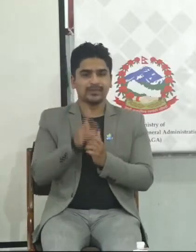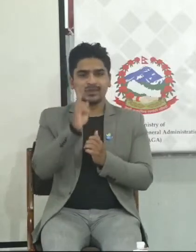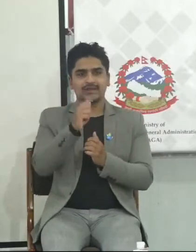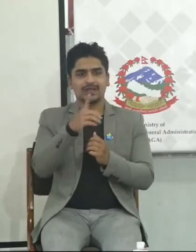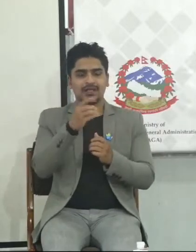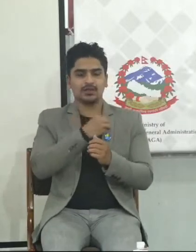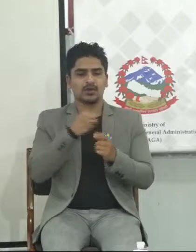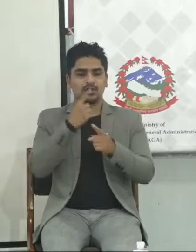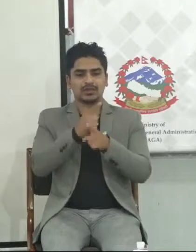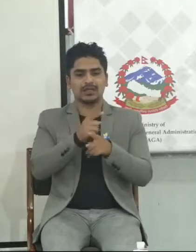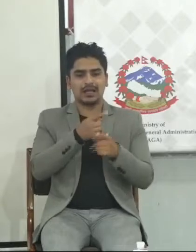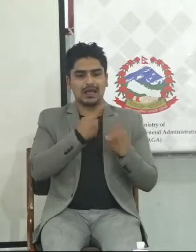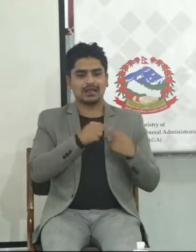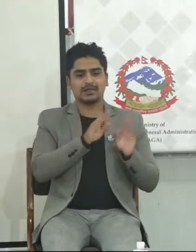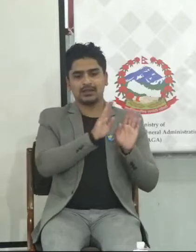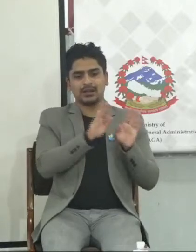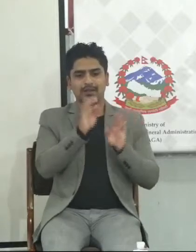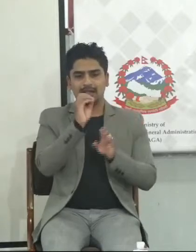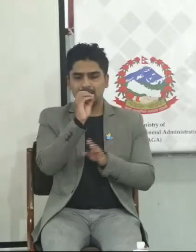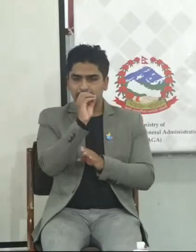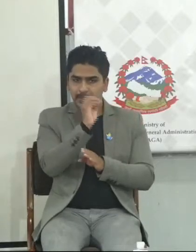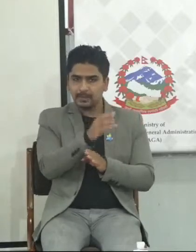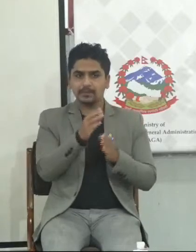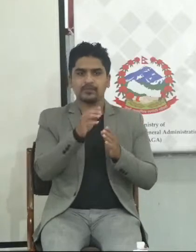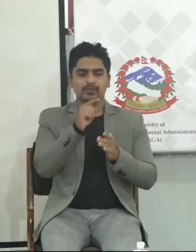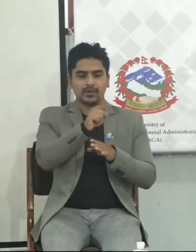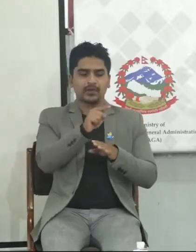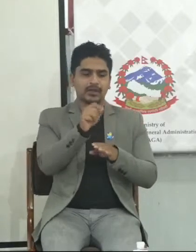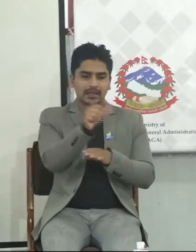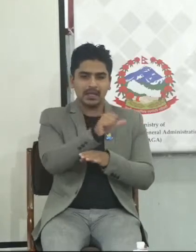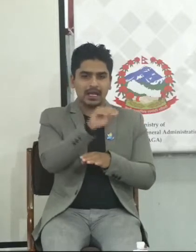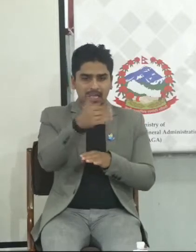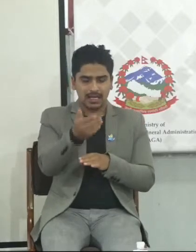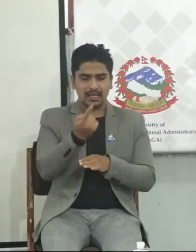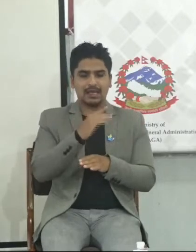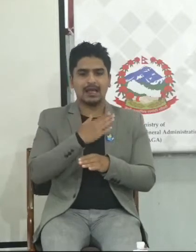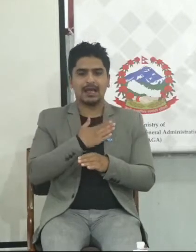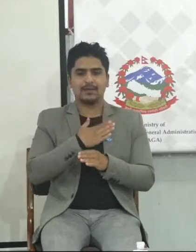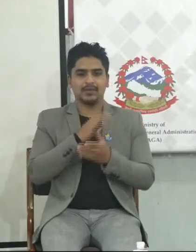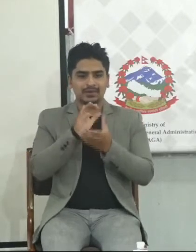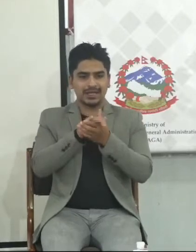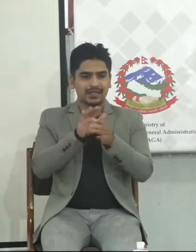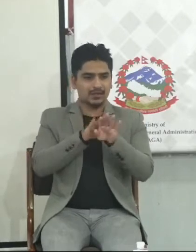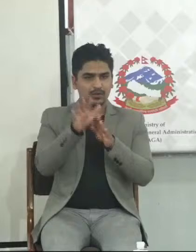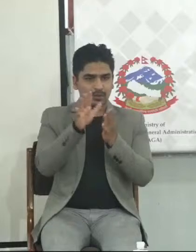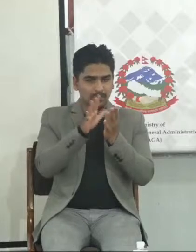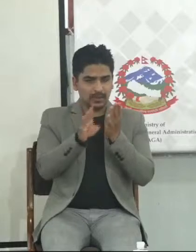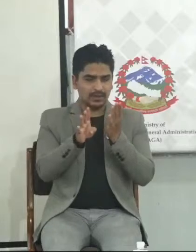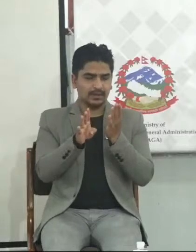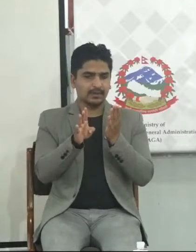We would like to give you a round of applause to thank you. Thank you, doctor.